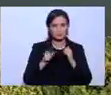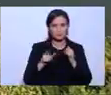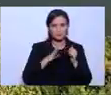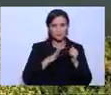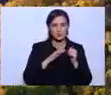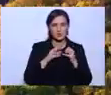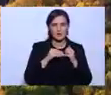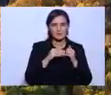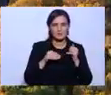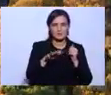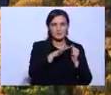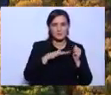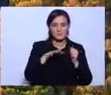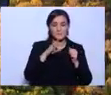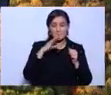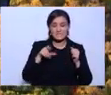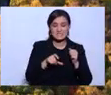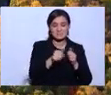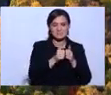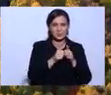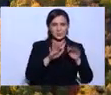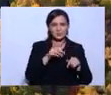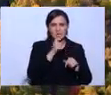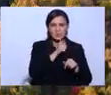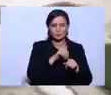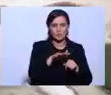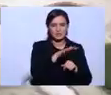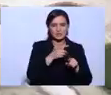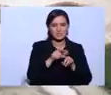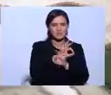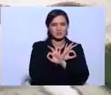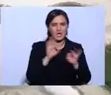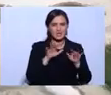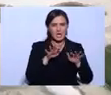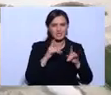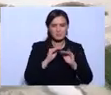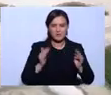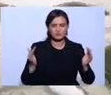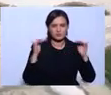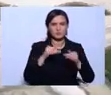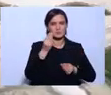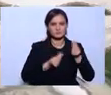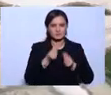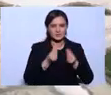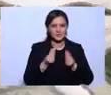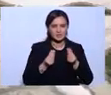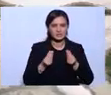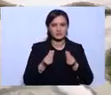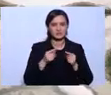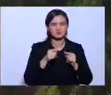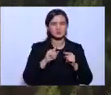seen the secret islands and places on this Mississippi River, a perfect place for children to